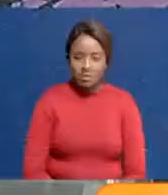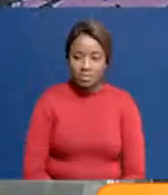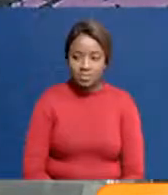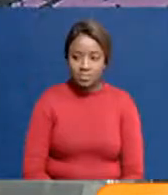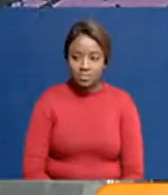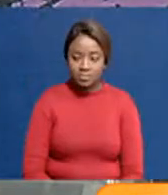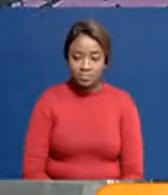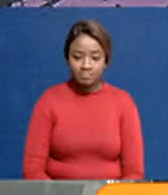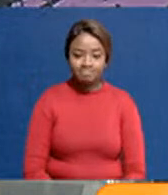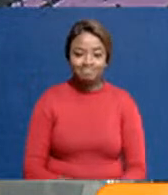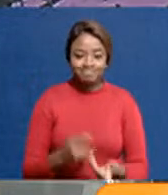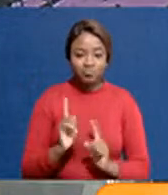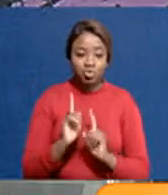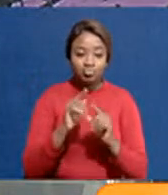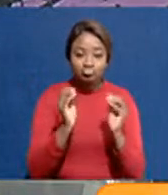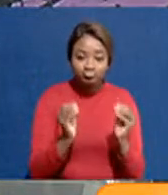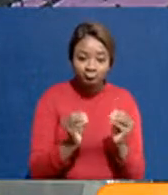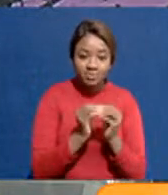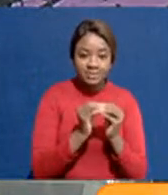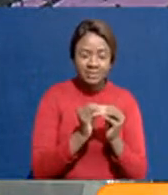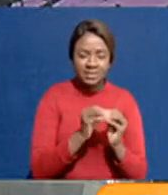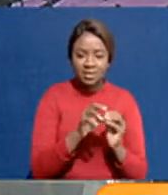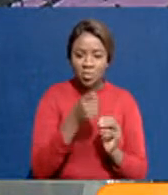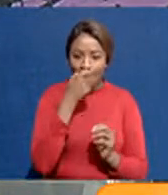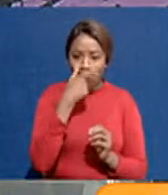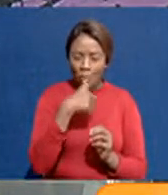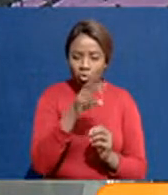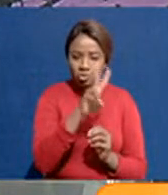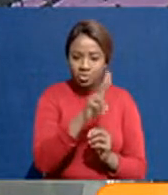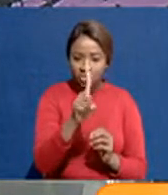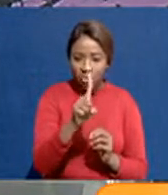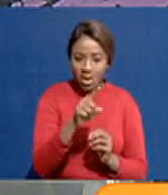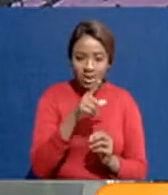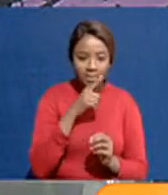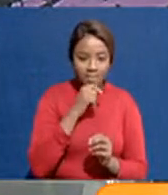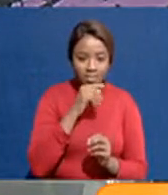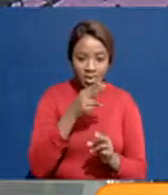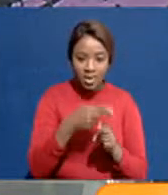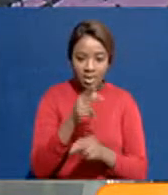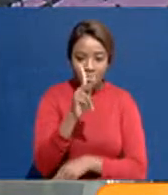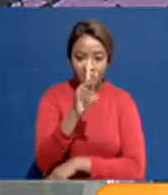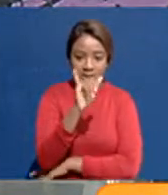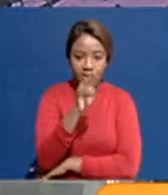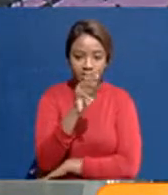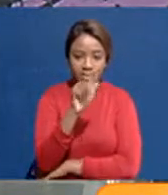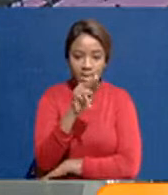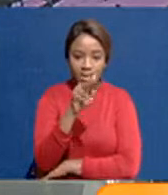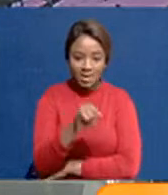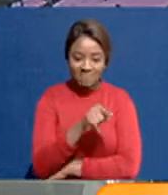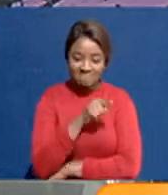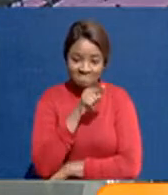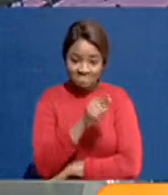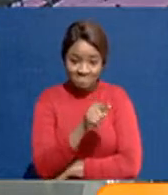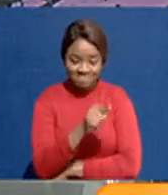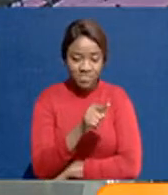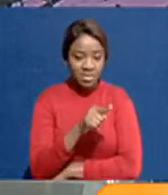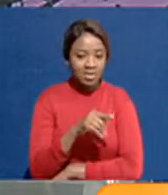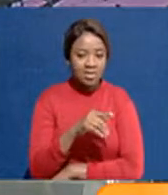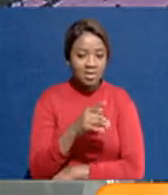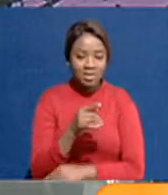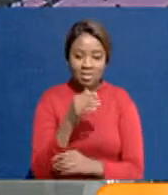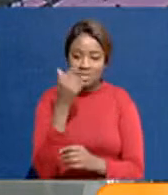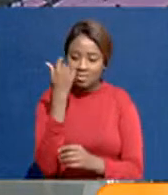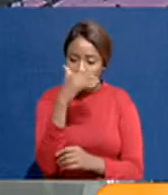with 21-year-old Kimani earlier this week, who is a living, breathing example of what therapy